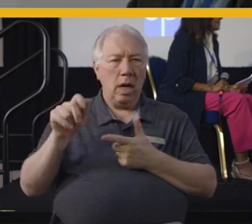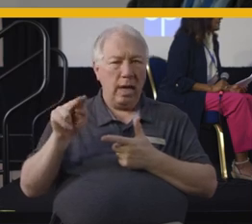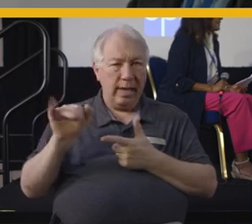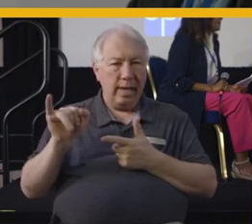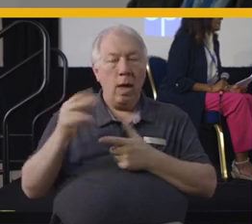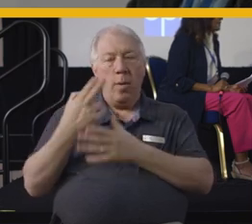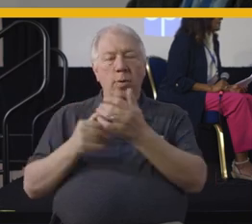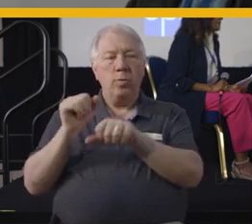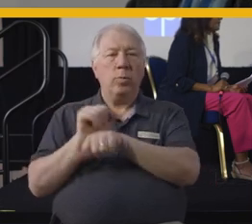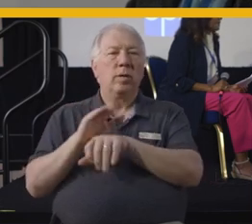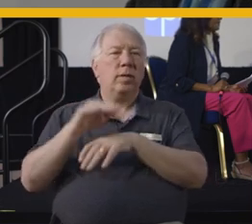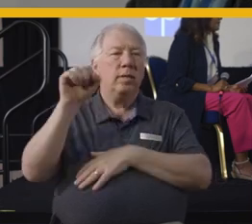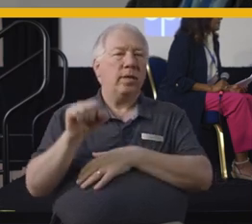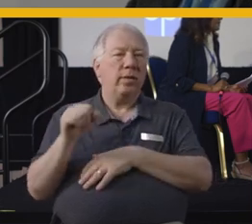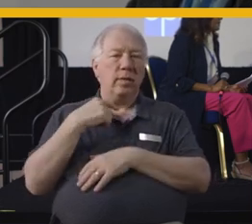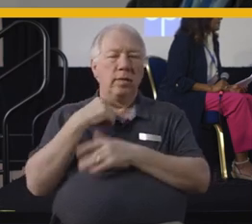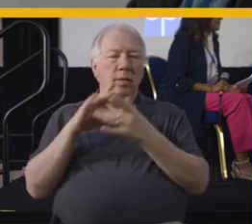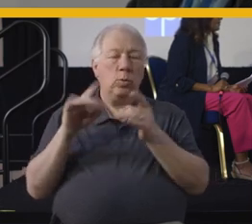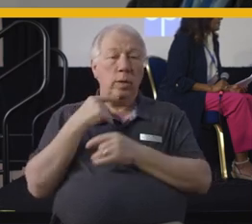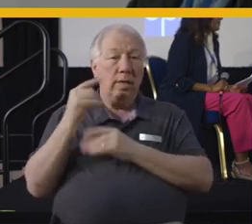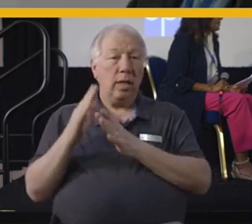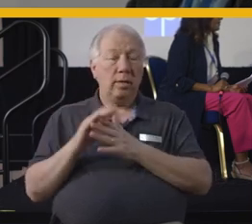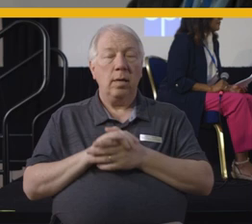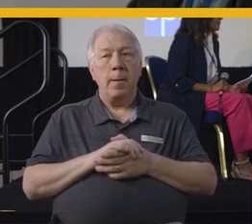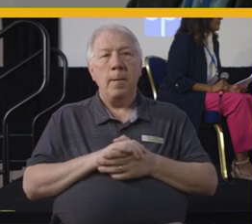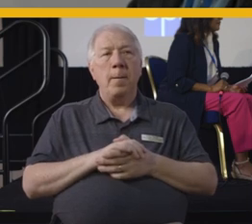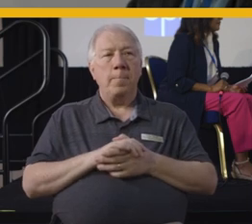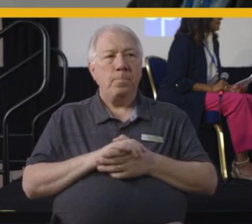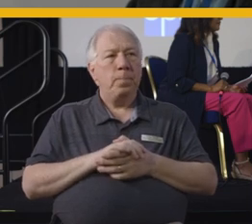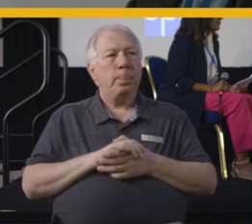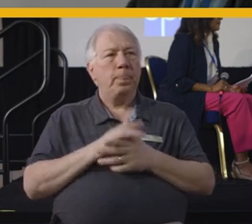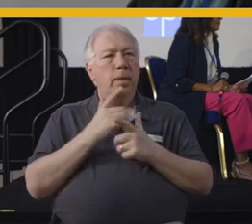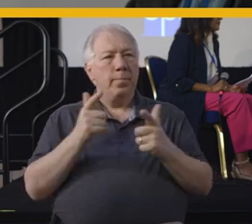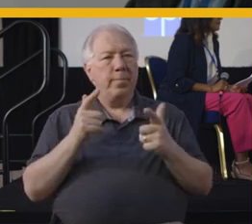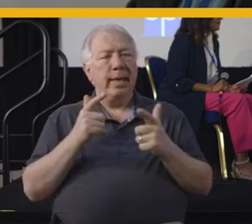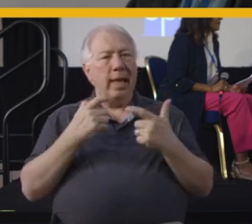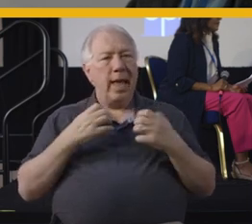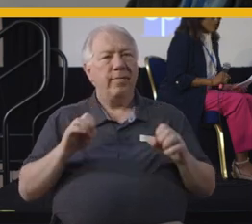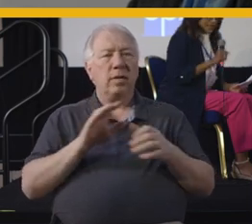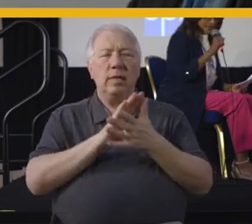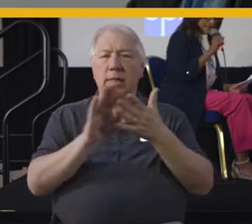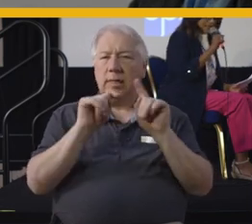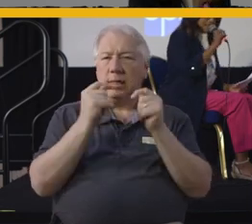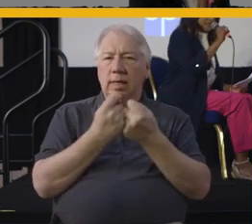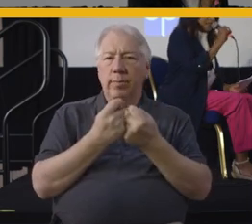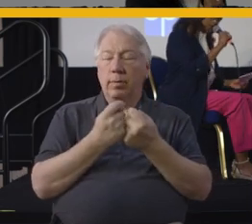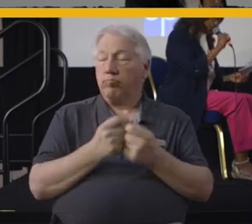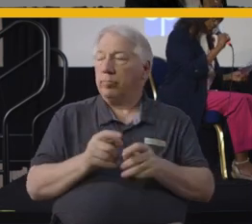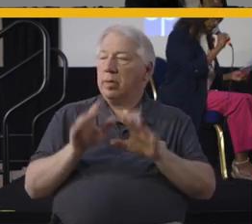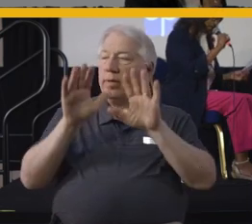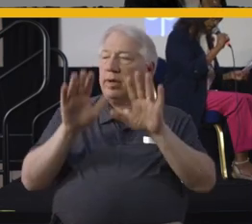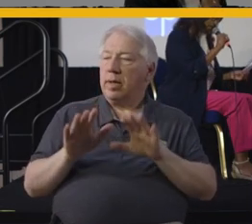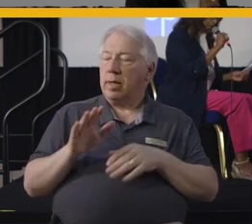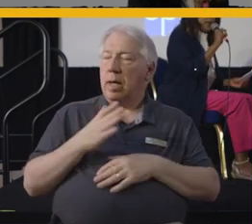So it was a big effort with a lot of a nice team of diverse makers. That's fantastic. It's